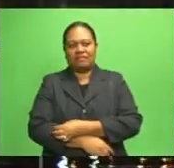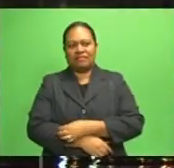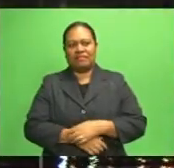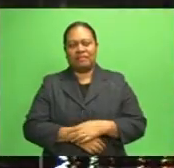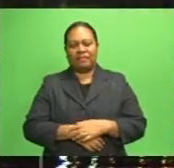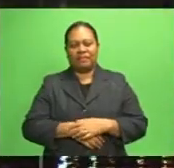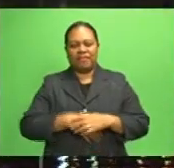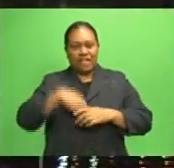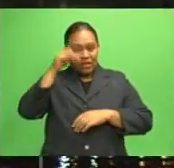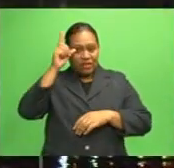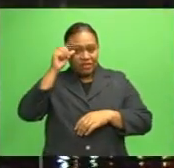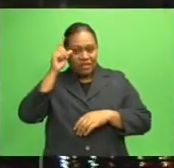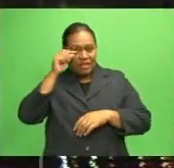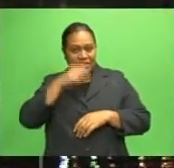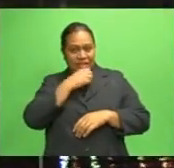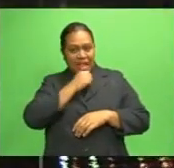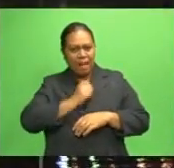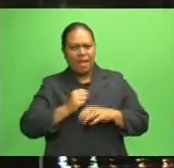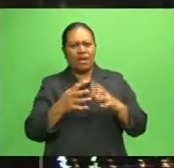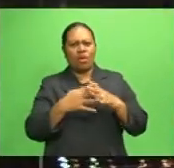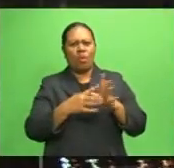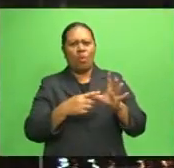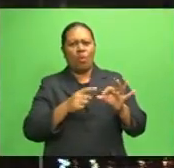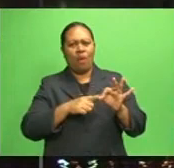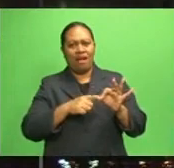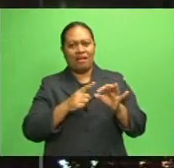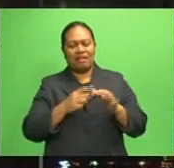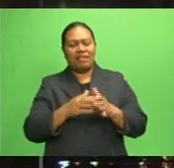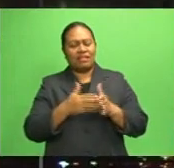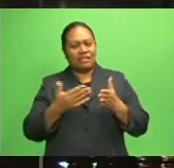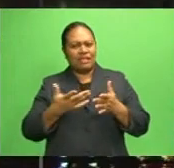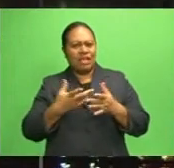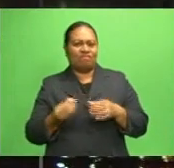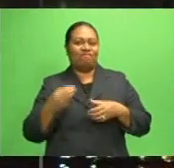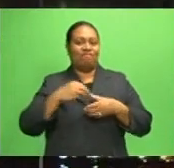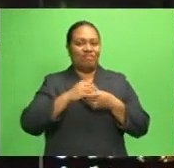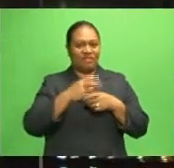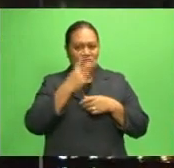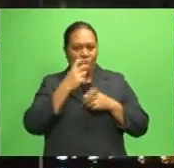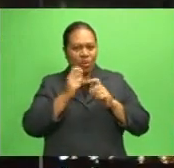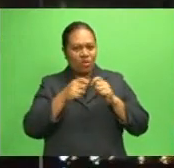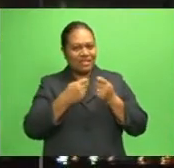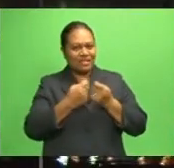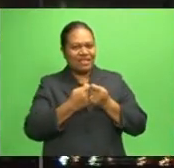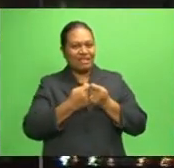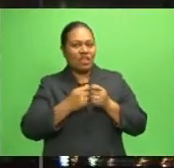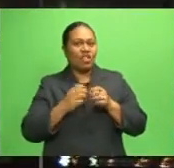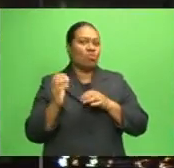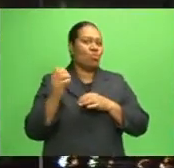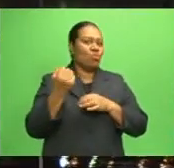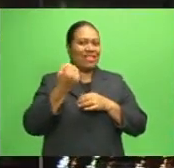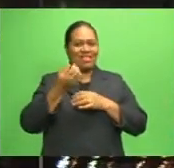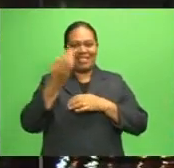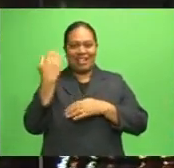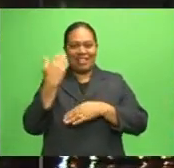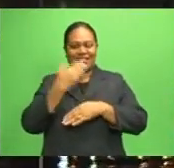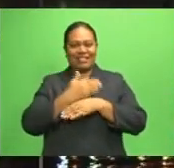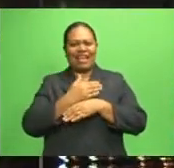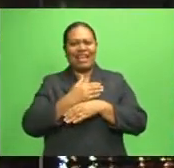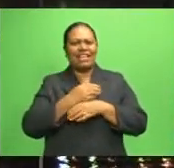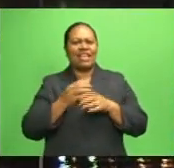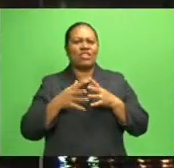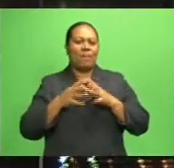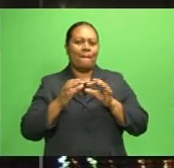Fijian international Wanga Blake came back to haunt his old side and sparked the Eels to a 16-10 win in the Battle of the West at Bankswest